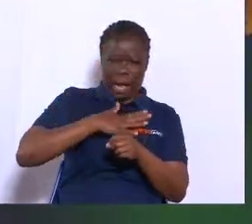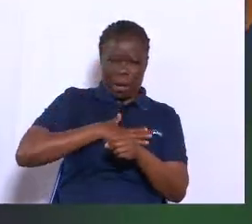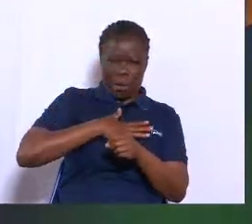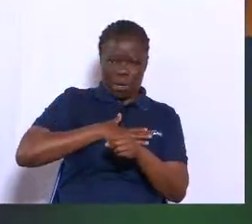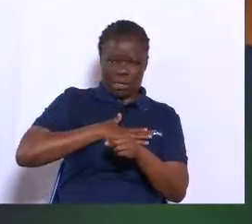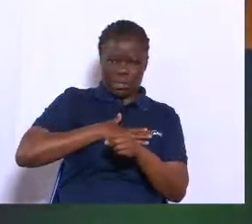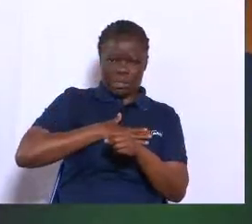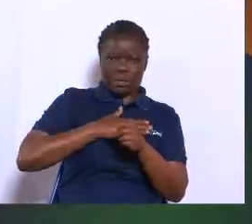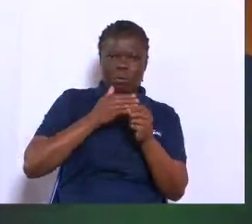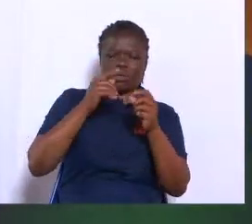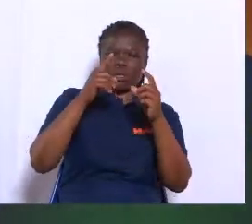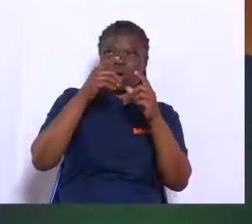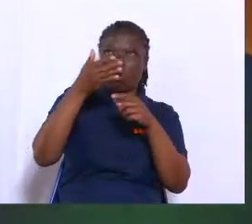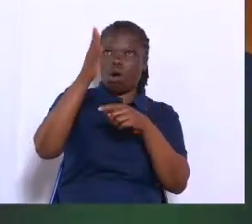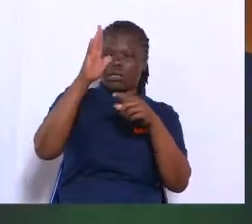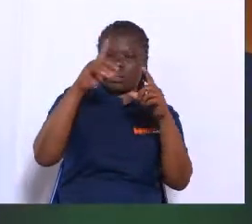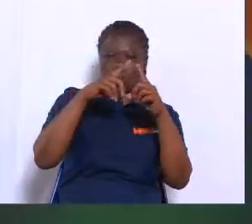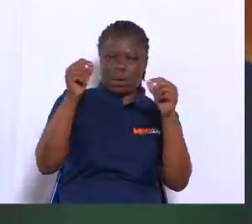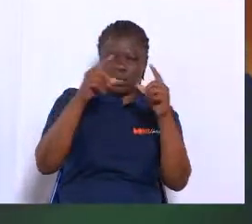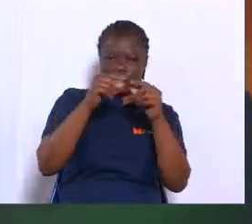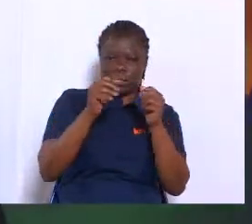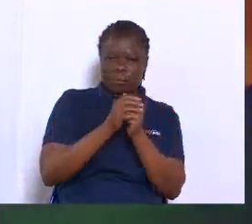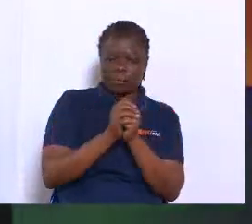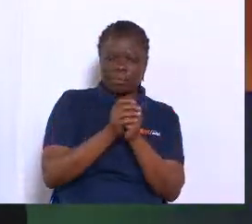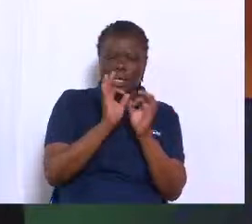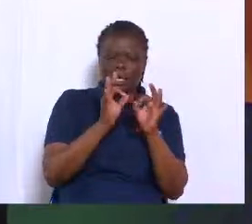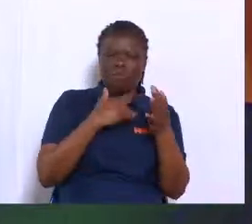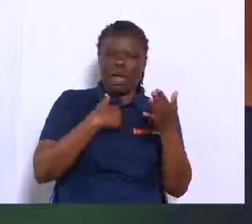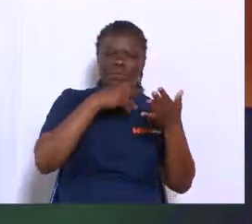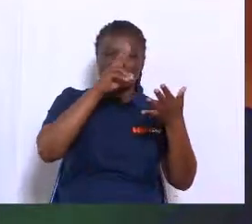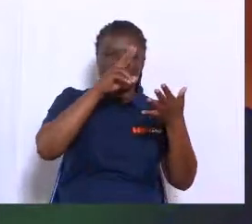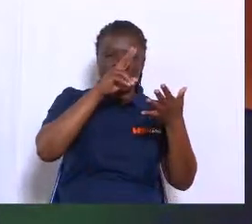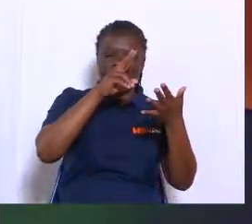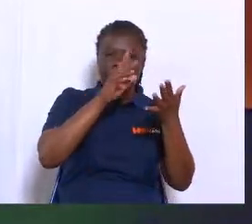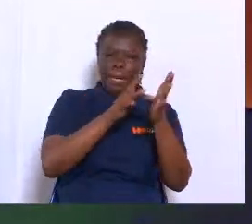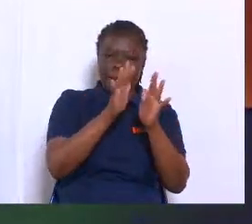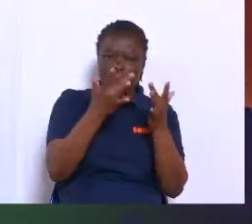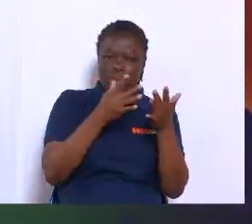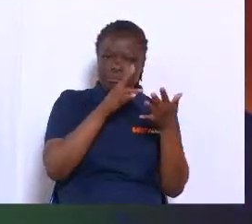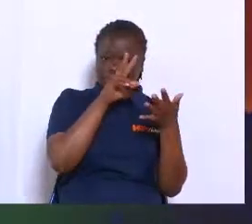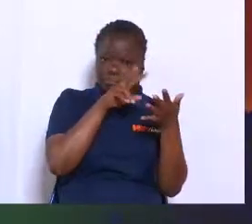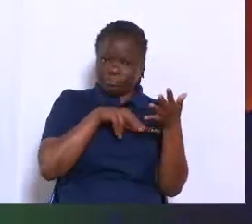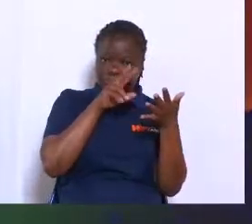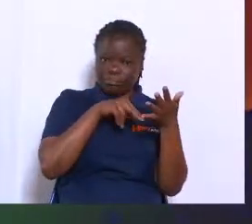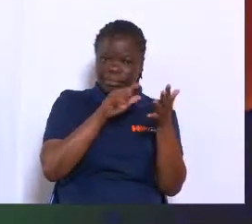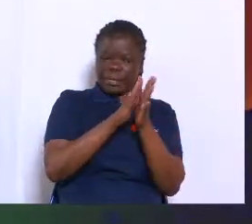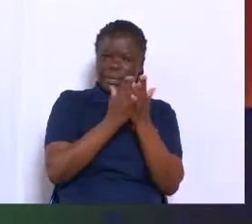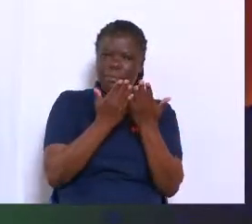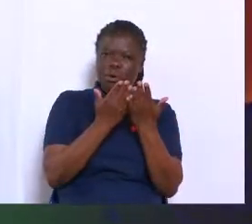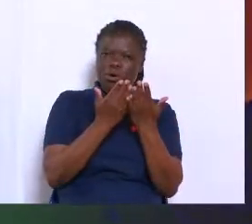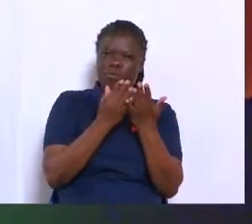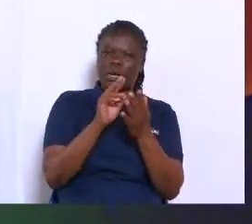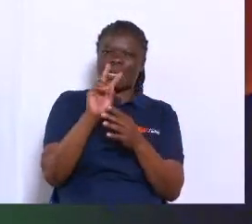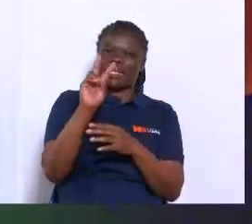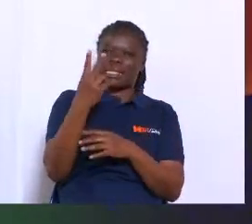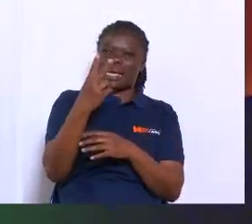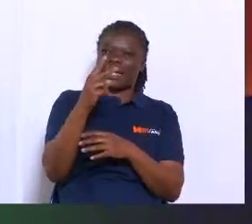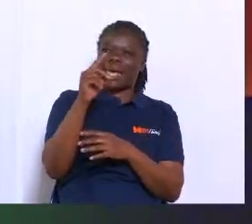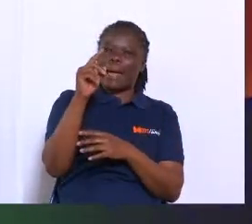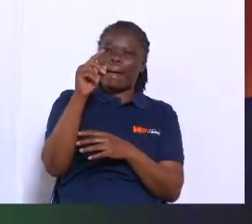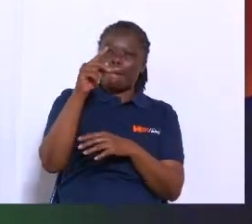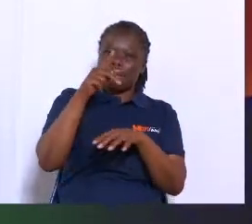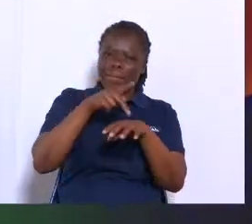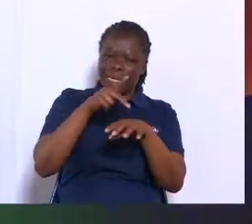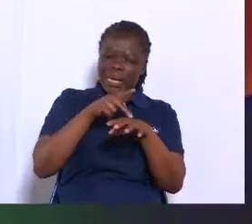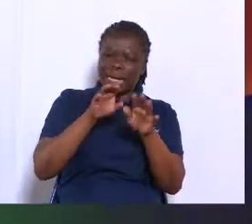Peter puts it this way. If you have your Bible, please take it and turn to 2 Peter chapter 1,